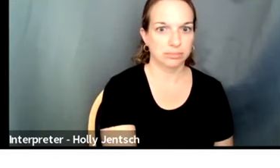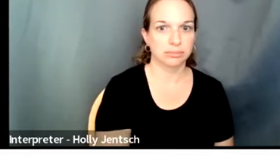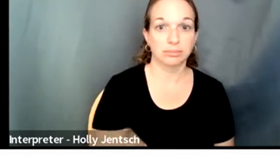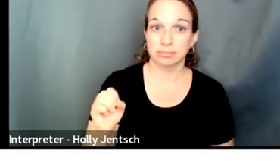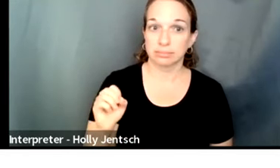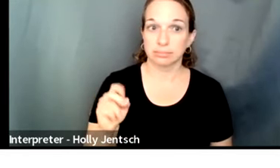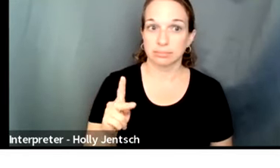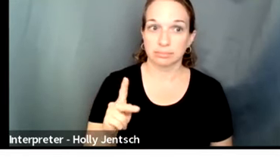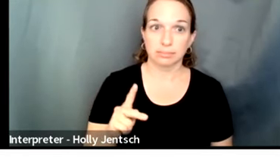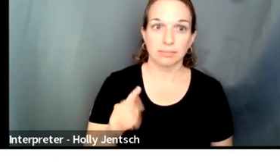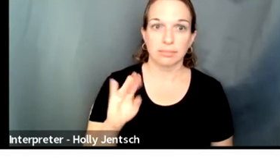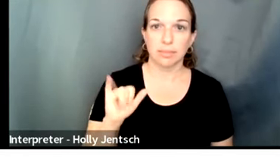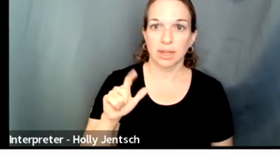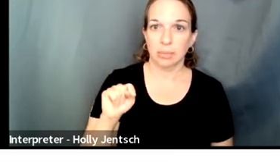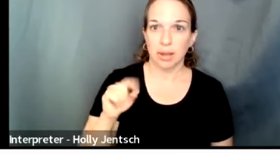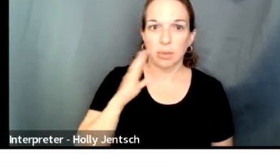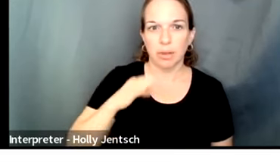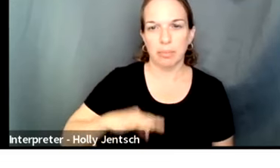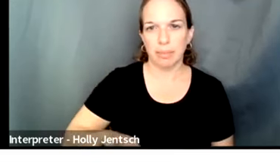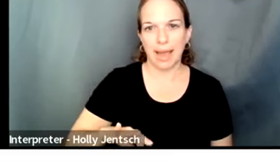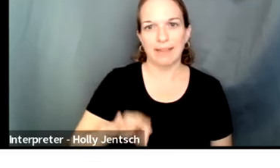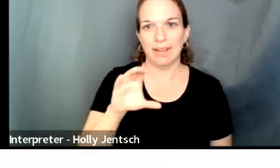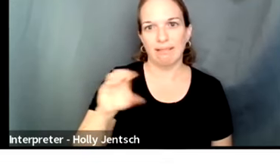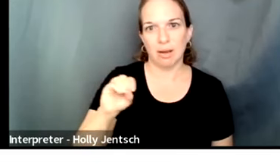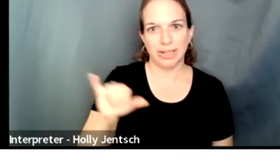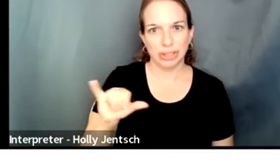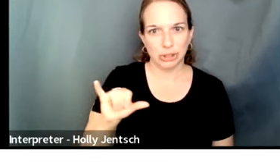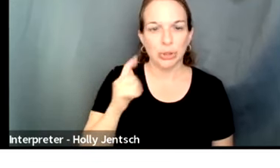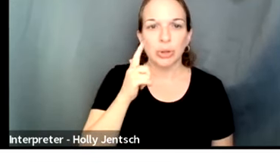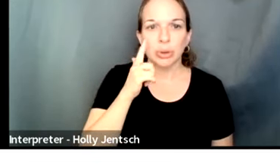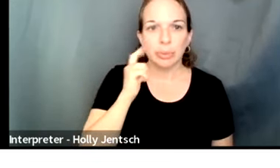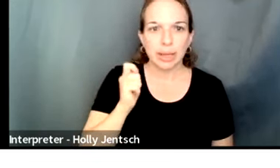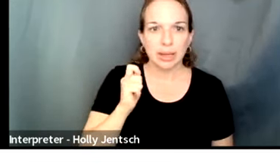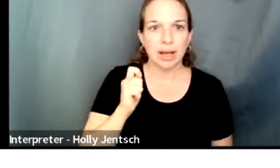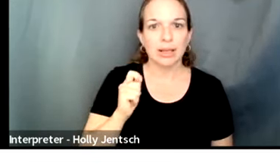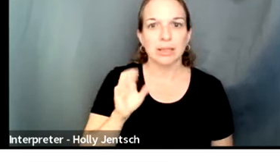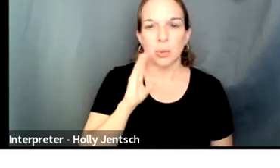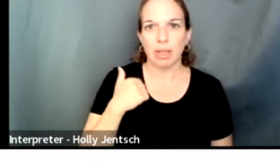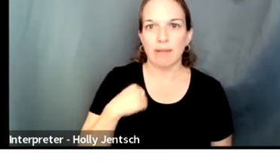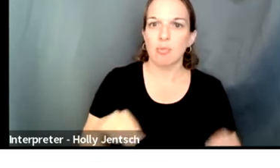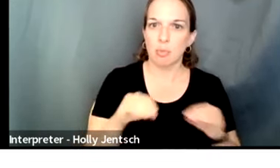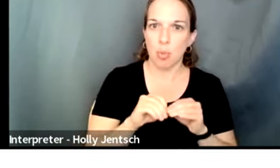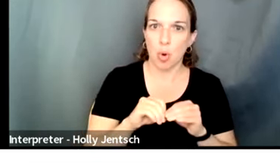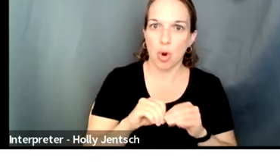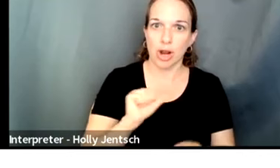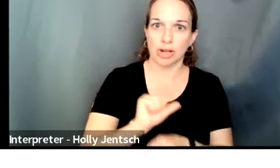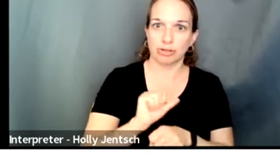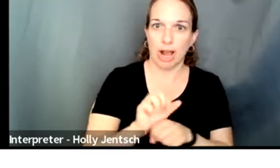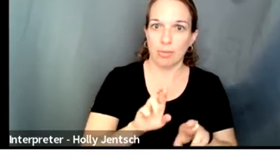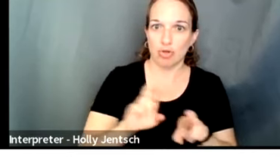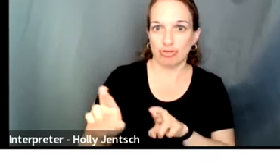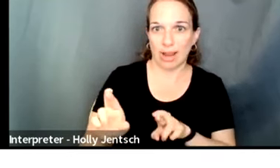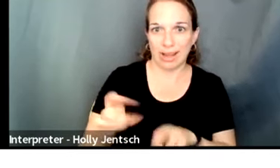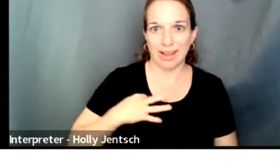Okay, and of course the BILT benefits the employers because it widens their pipeline of job-ready candidates. They